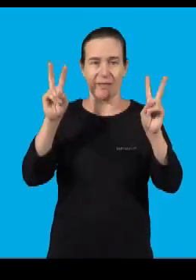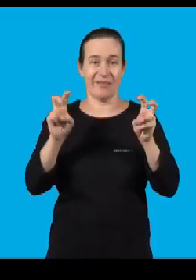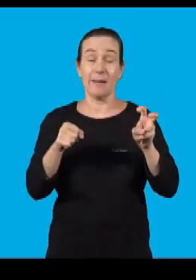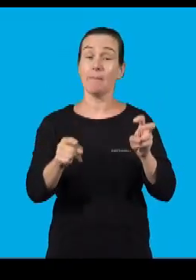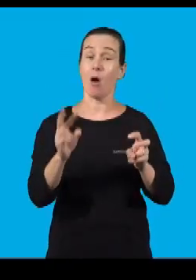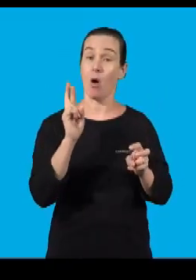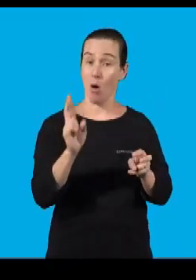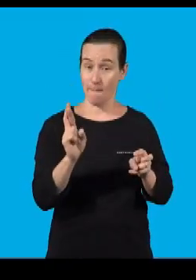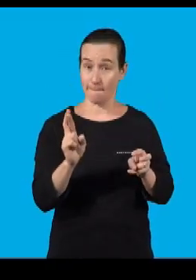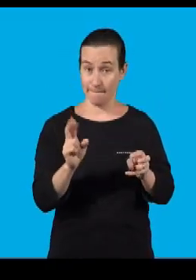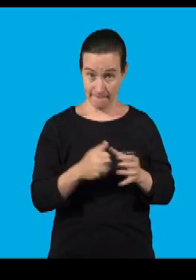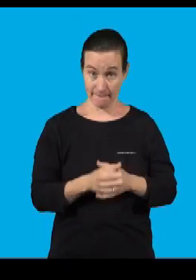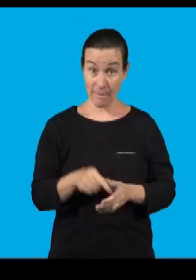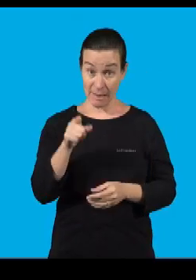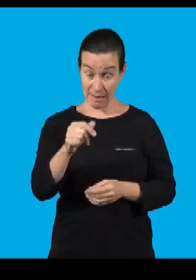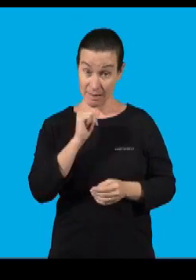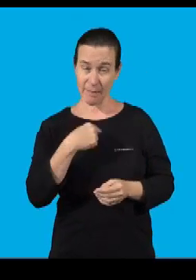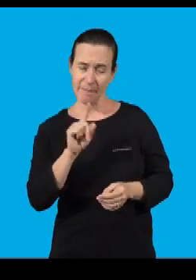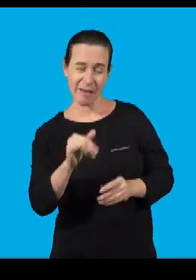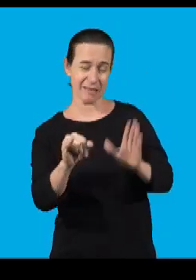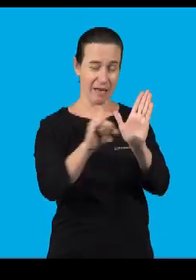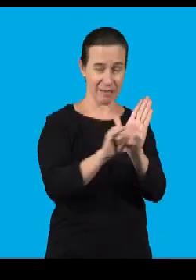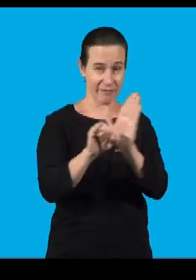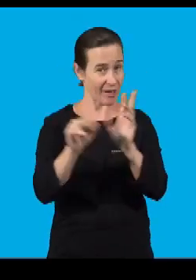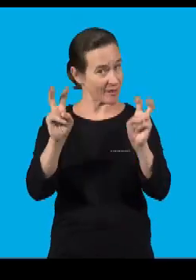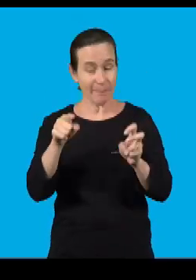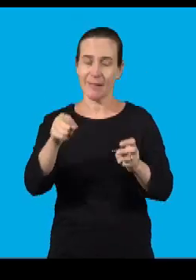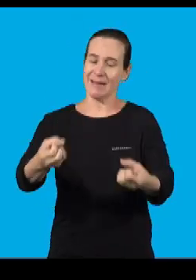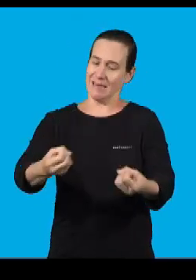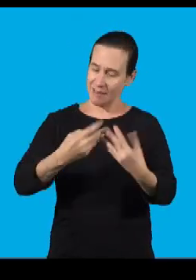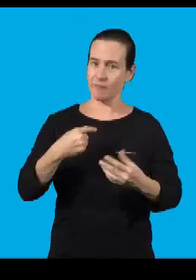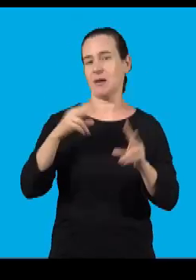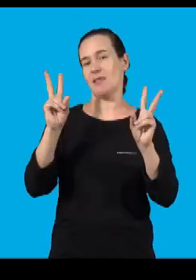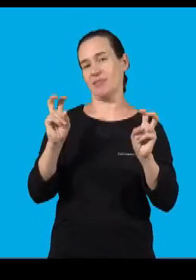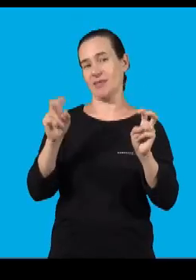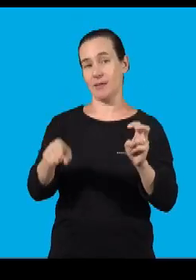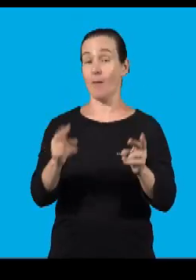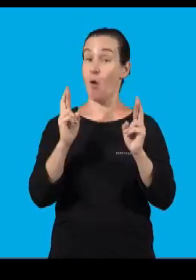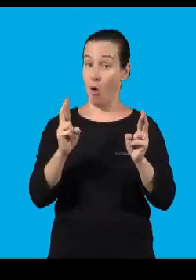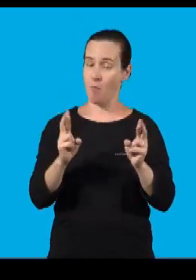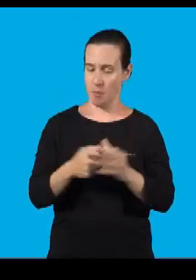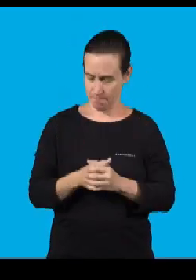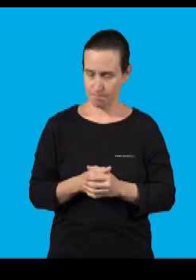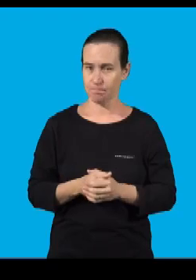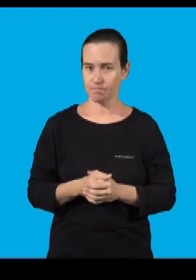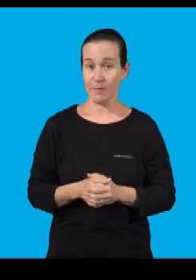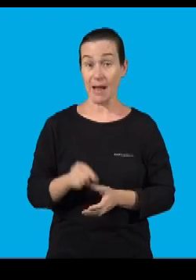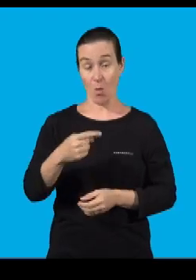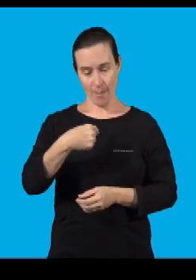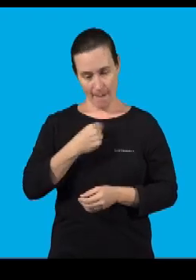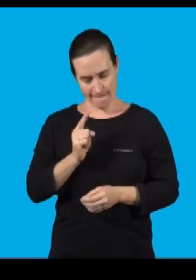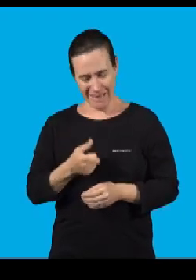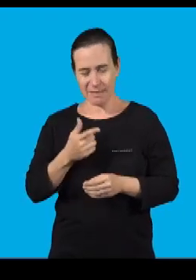is hope. So they're not asking you to identify the theme. They've given you the theme already, which counts in your favor. Now you need